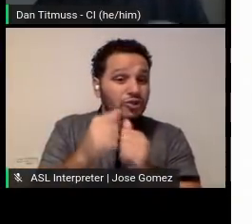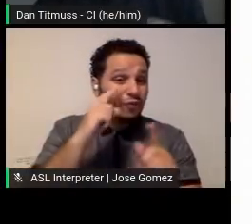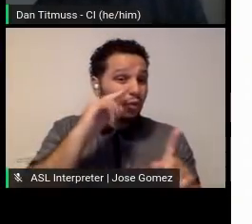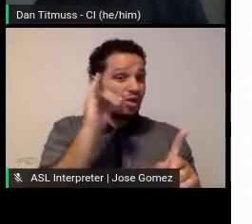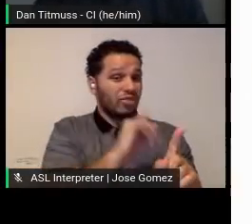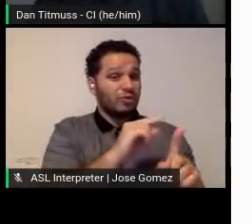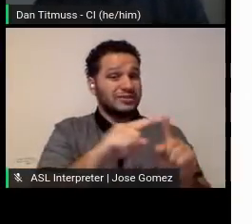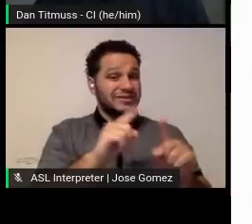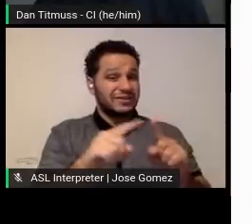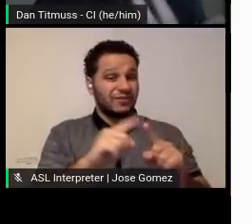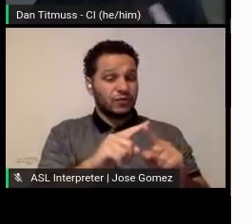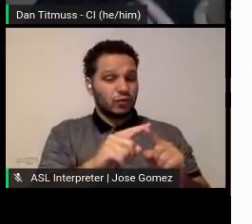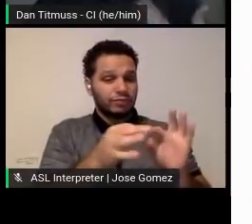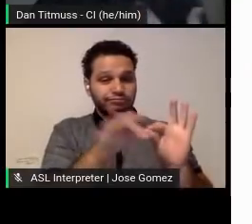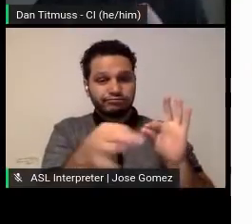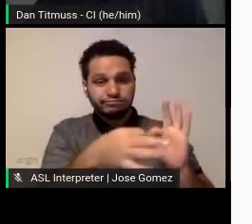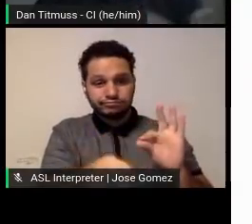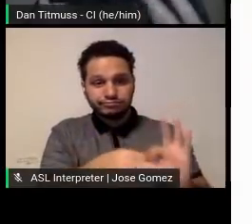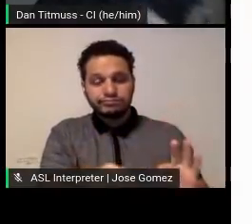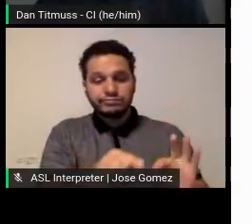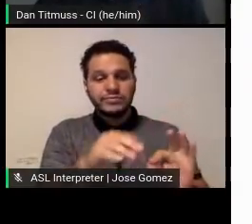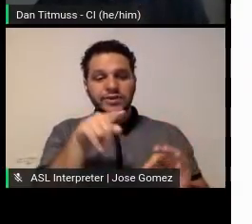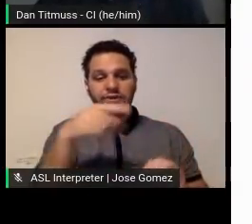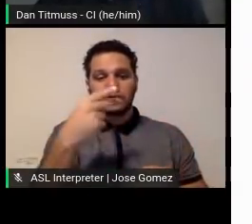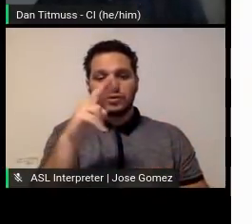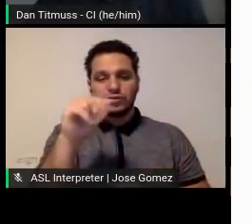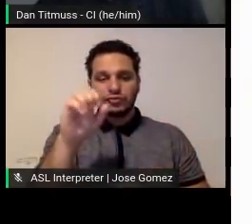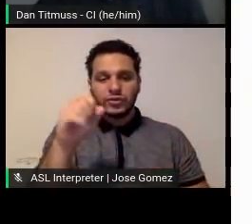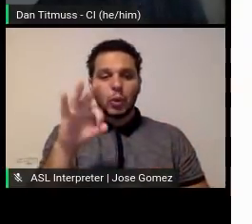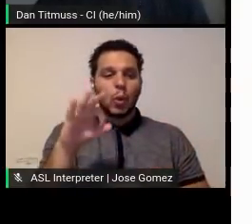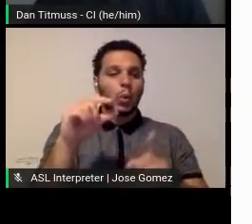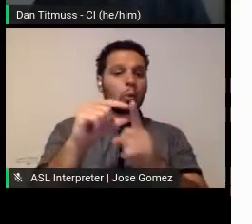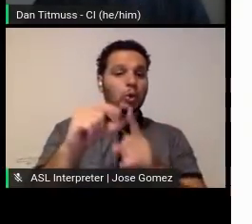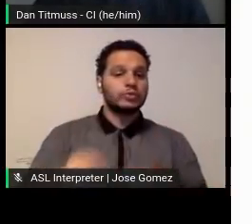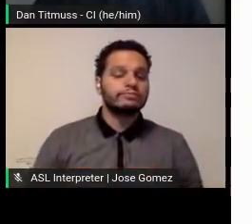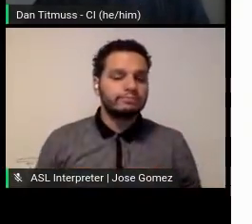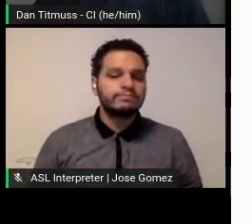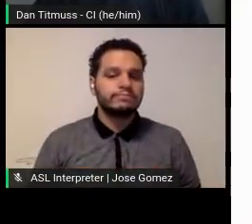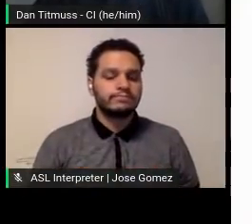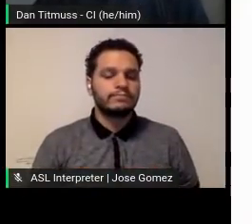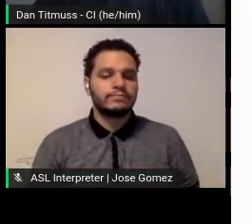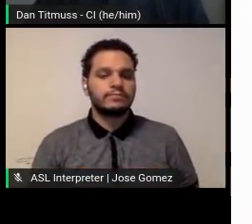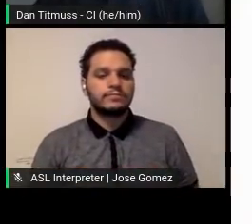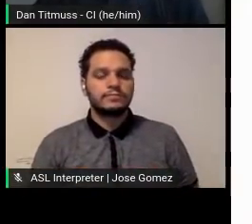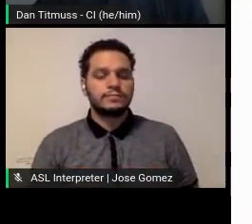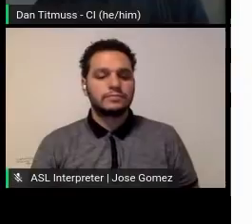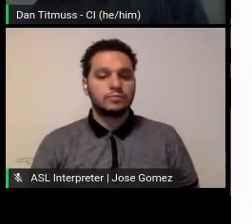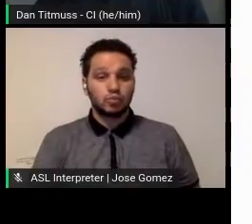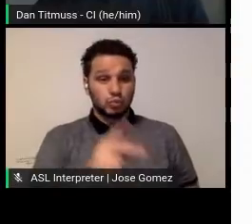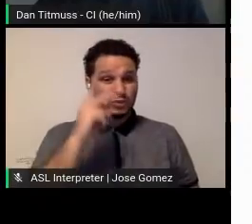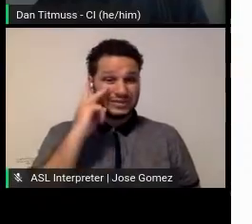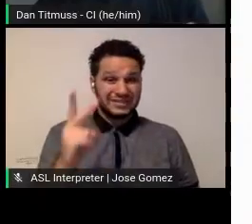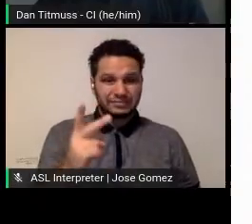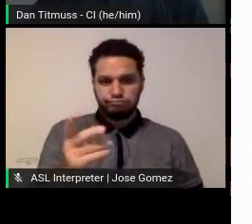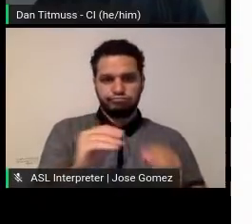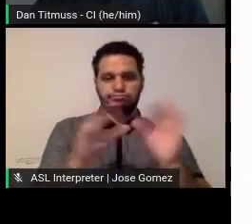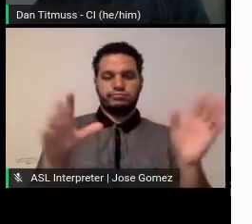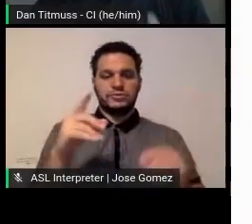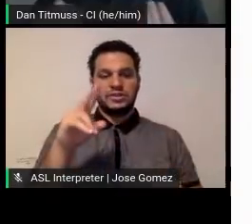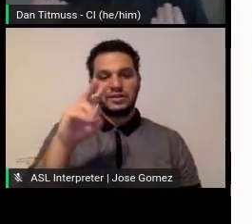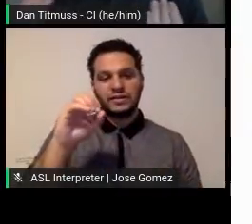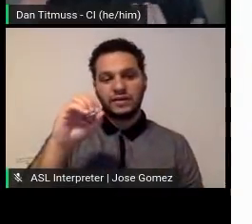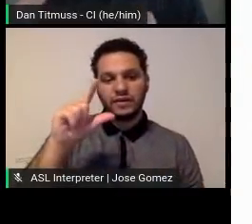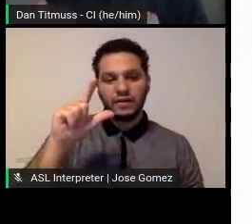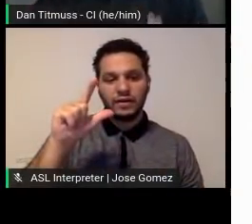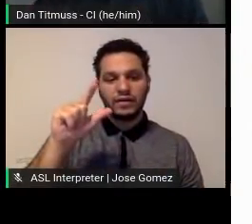of those different phrases or keywords. And so here we can just see that, you know, the volume over